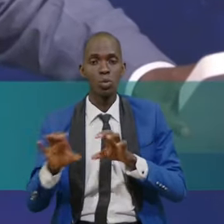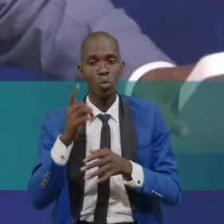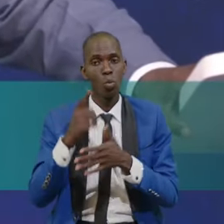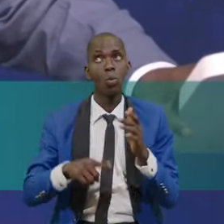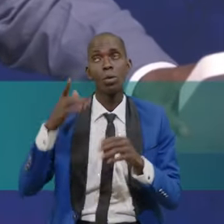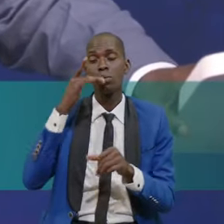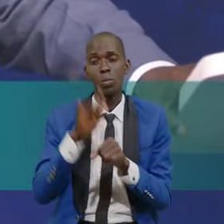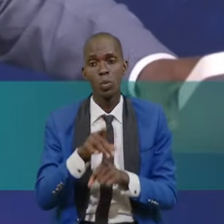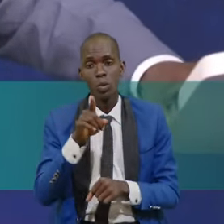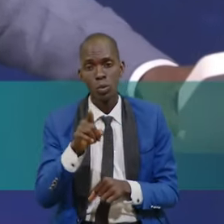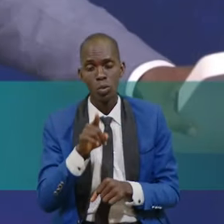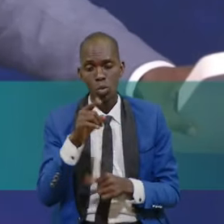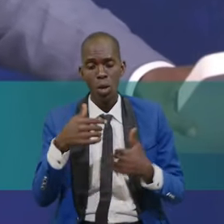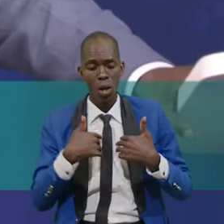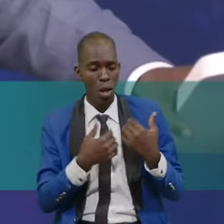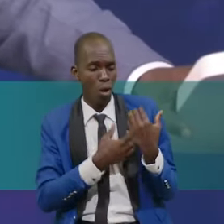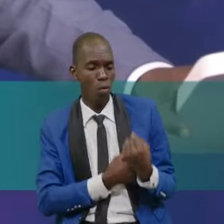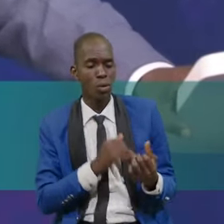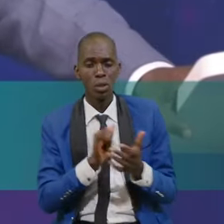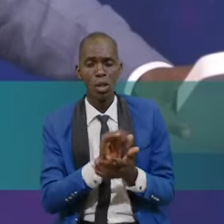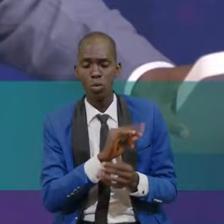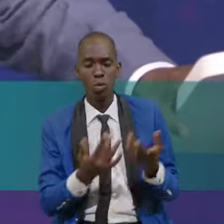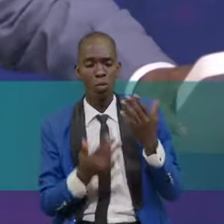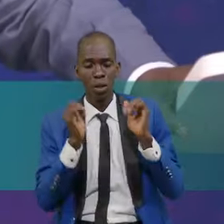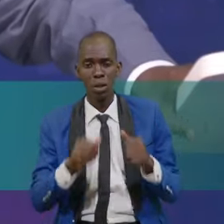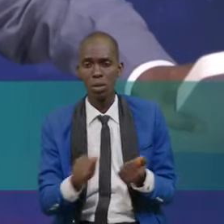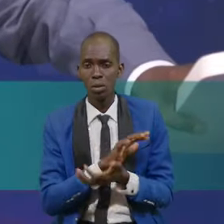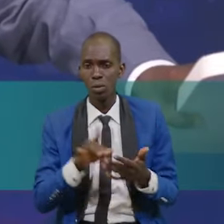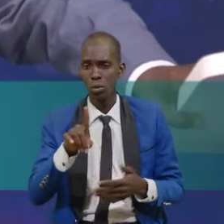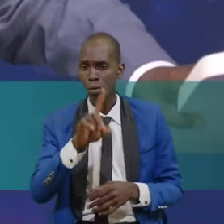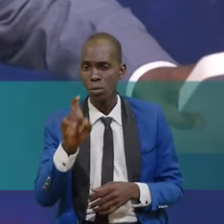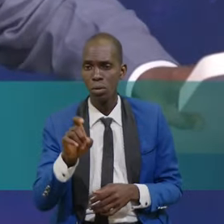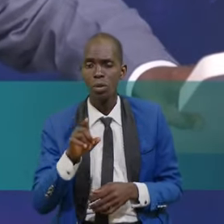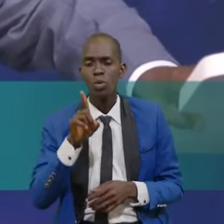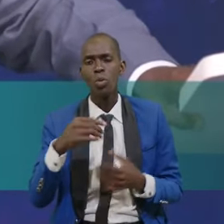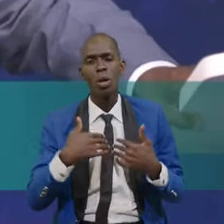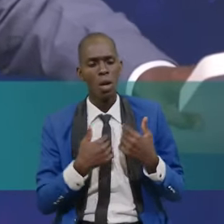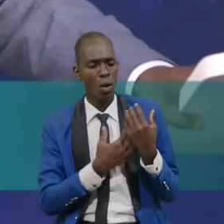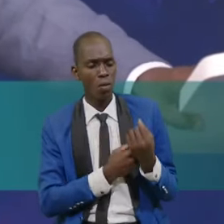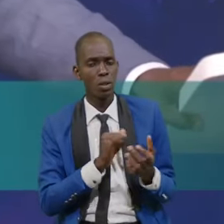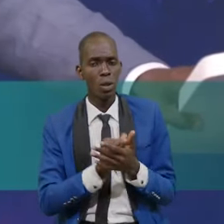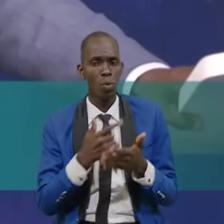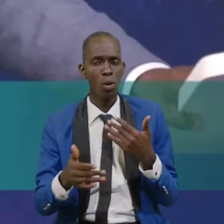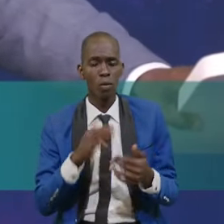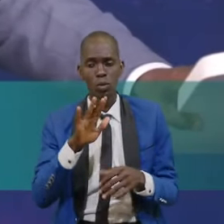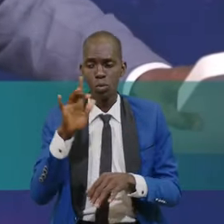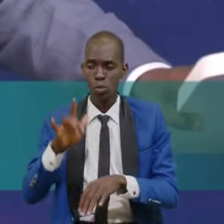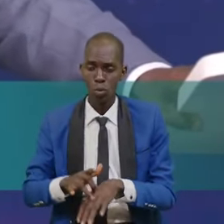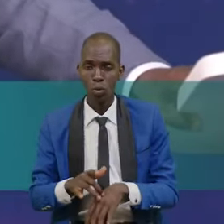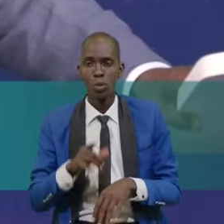that no fire can burn you up? Do you have confidence that everything you lay your hand on,